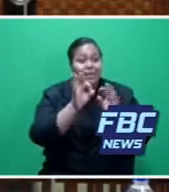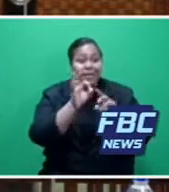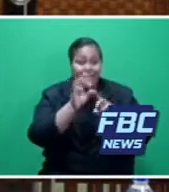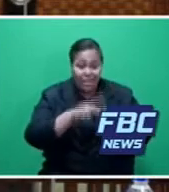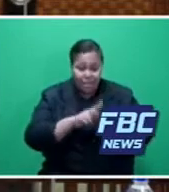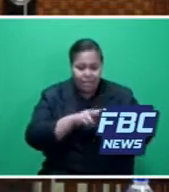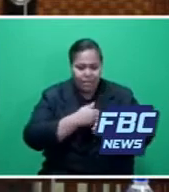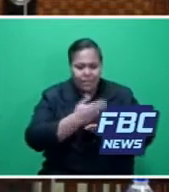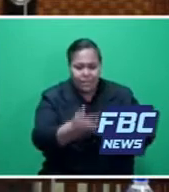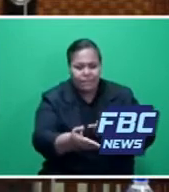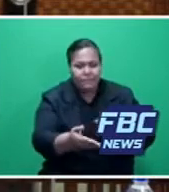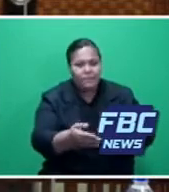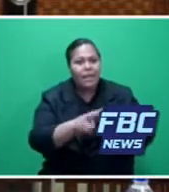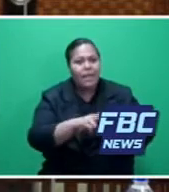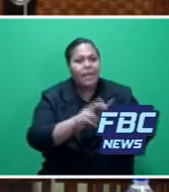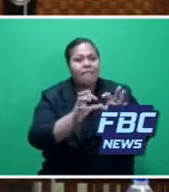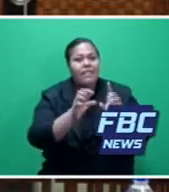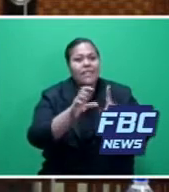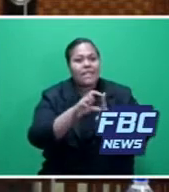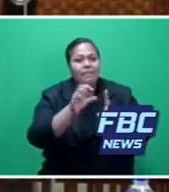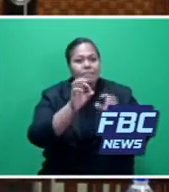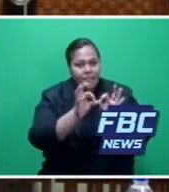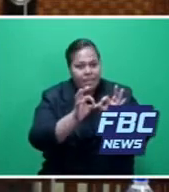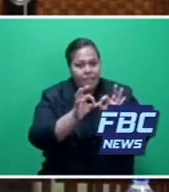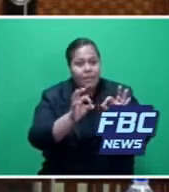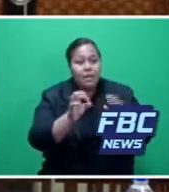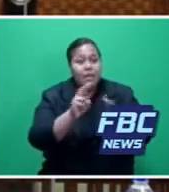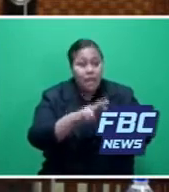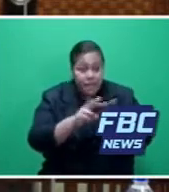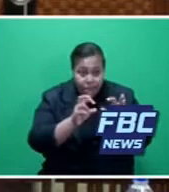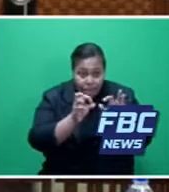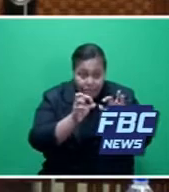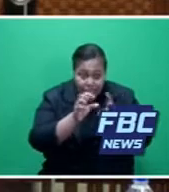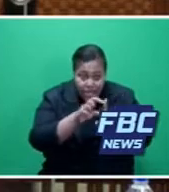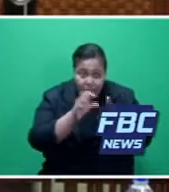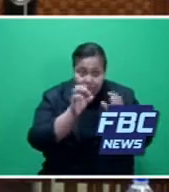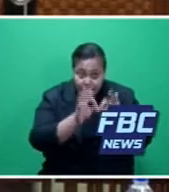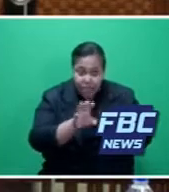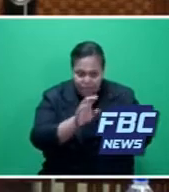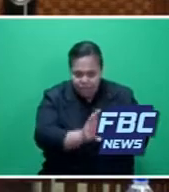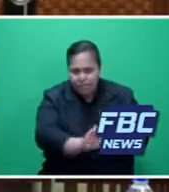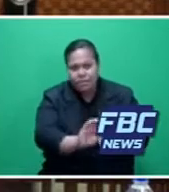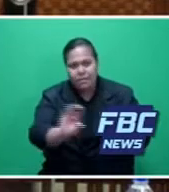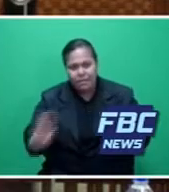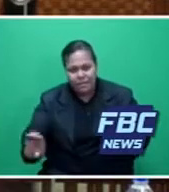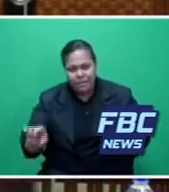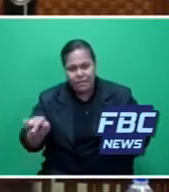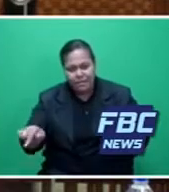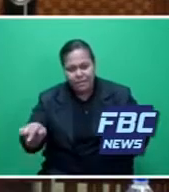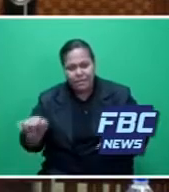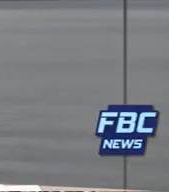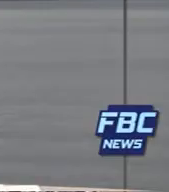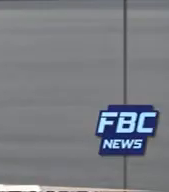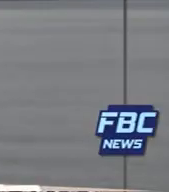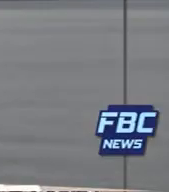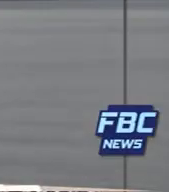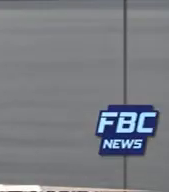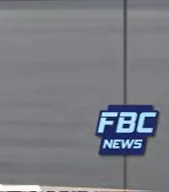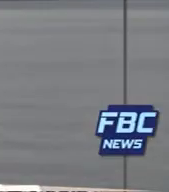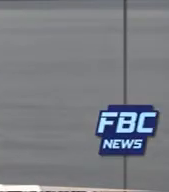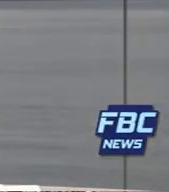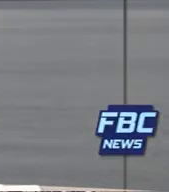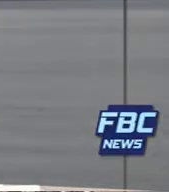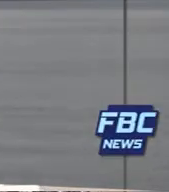rate of 3%. So FDB will have the opportunity to make some money with a 2% margin that they will charge. More